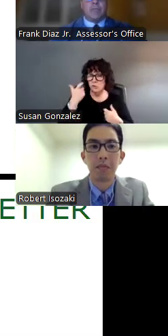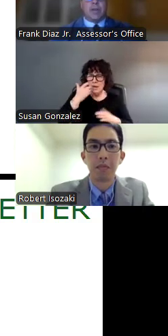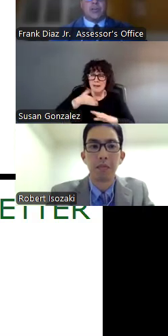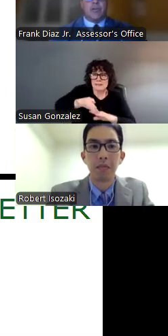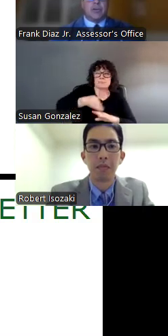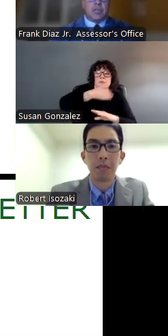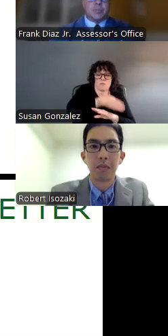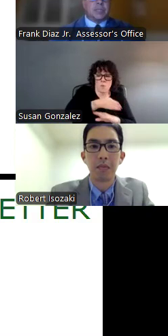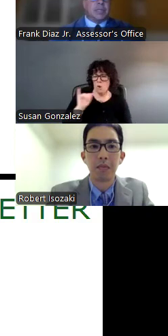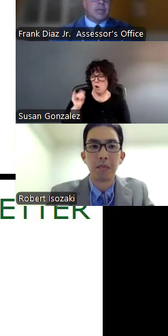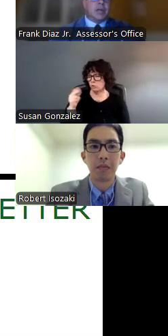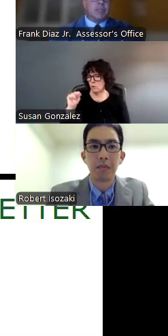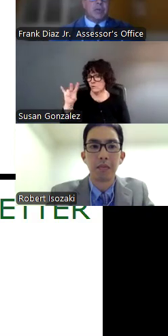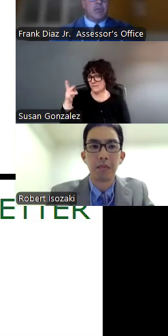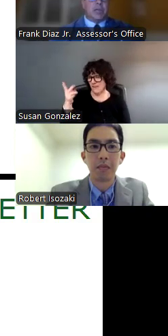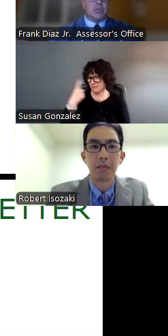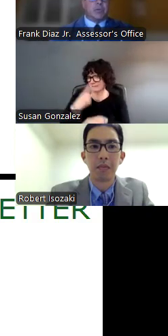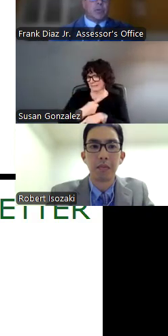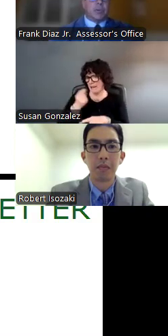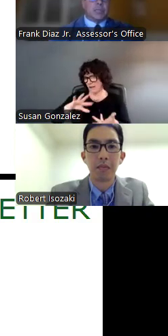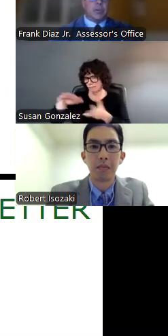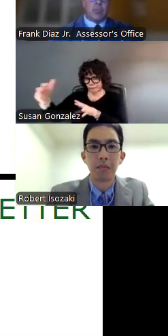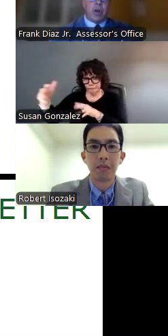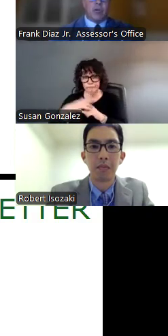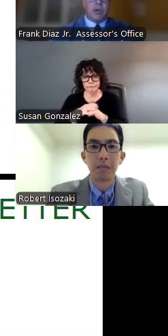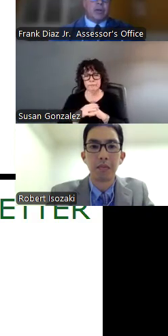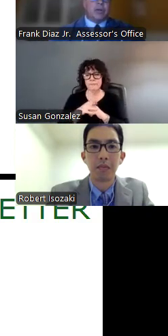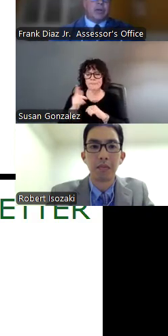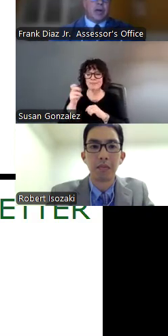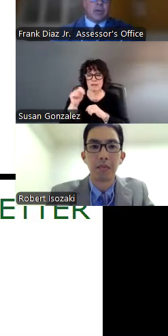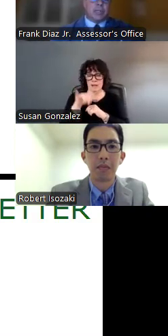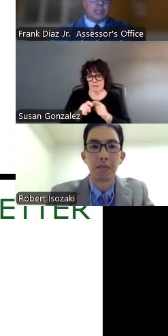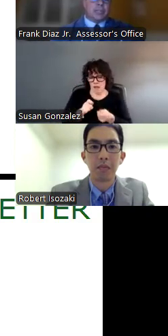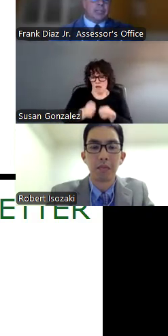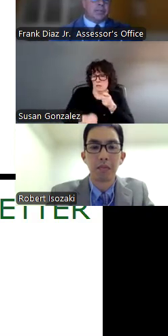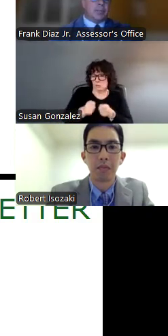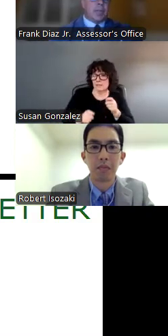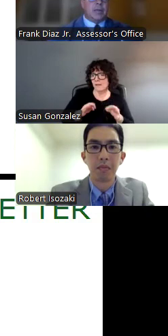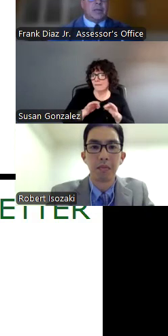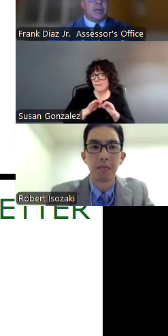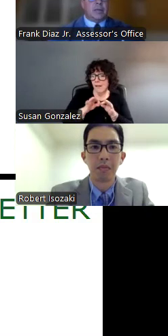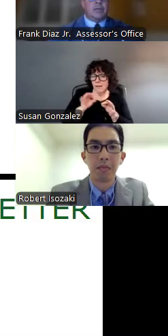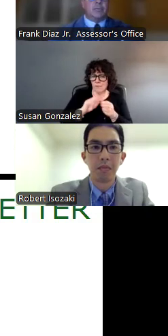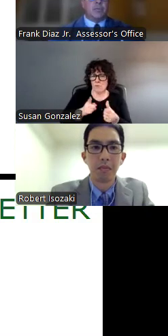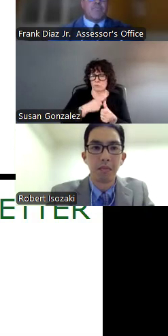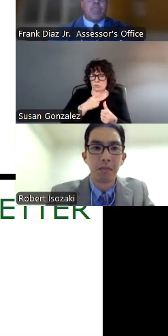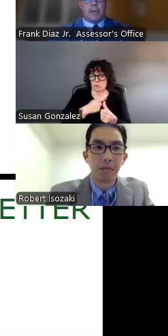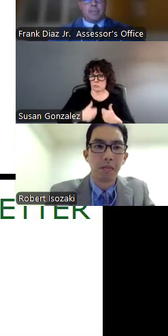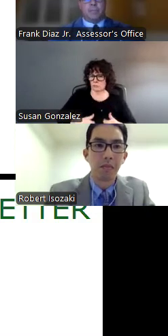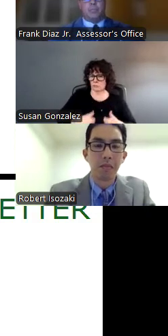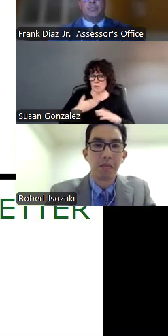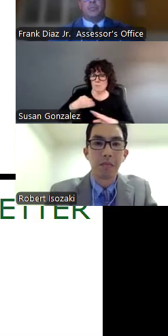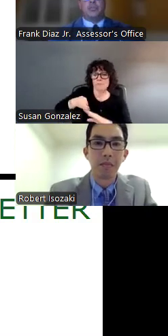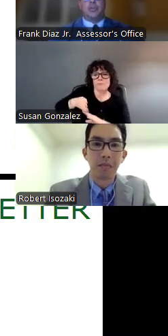applicable inflationary adjustments, may be transferred to the replacement primary residence. Frank, can I just pause you